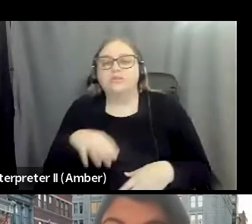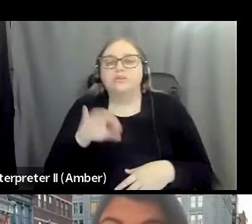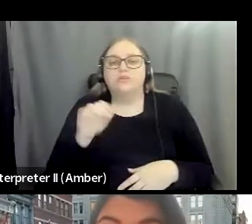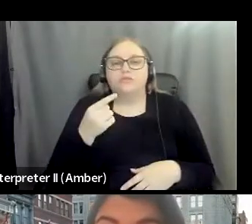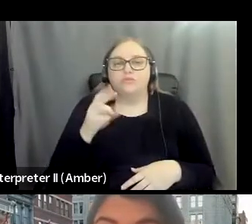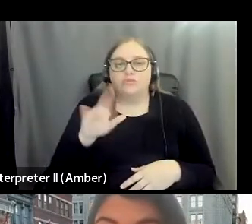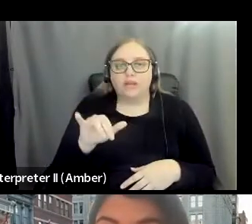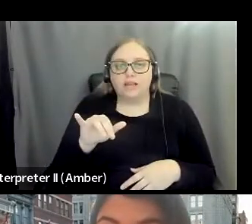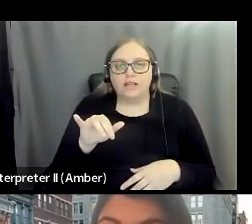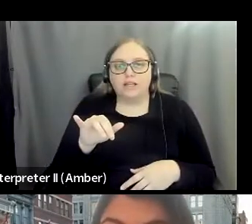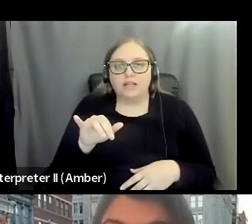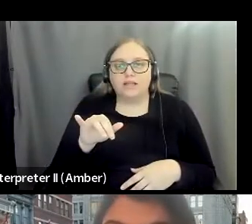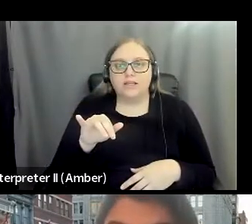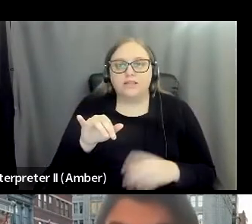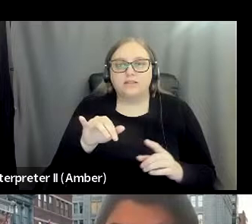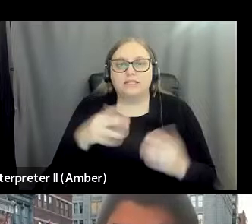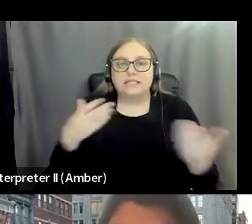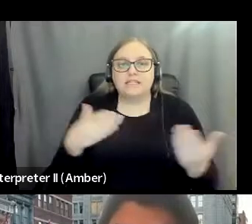Gray.